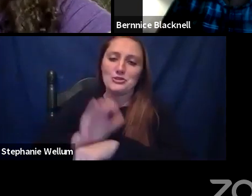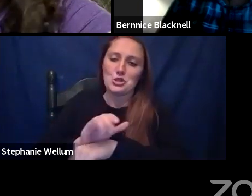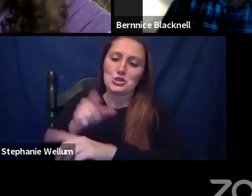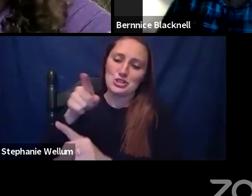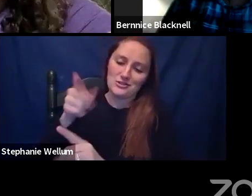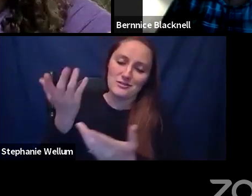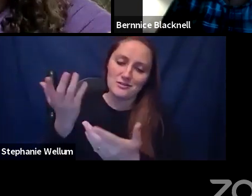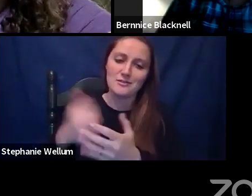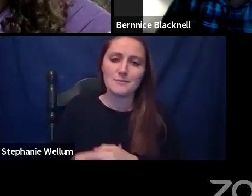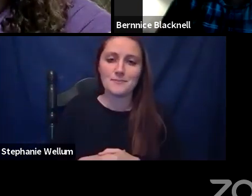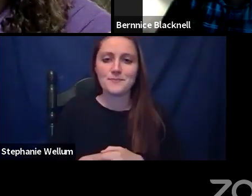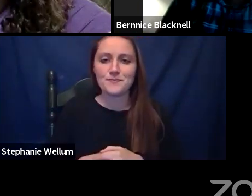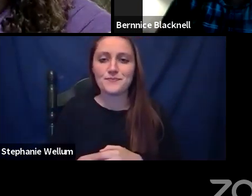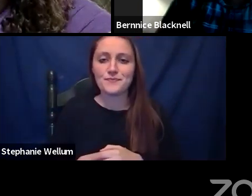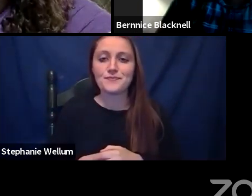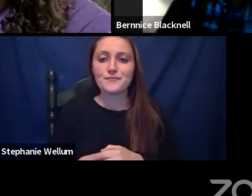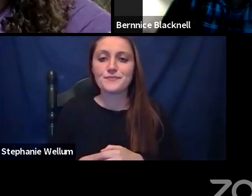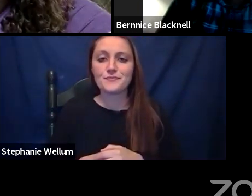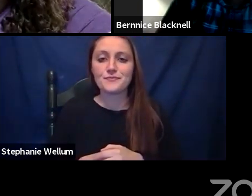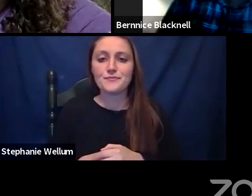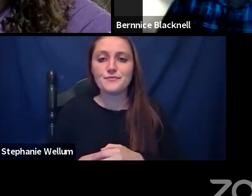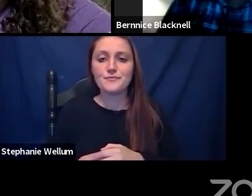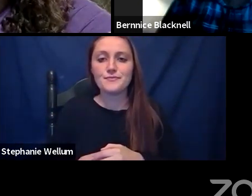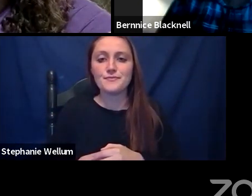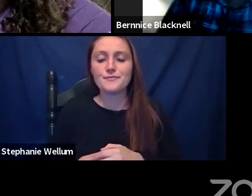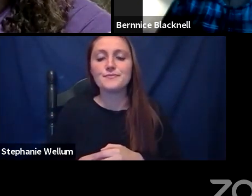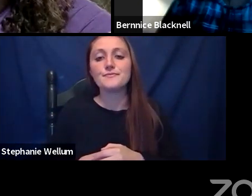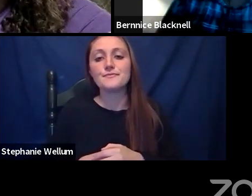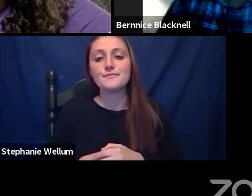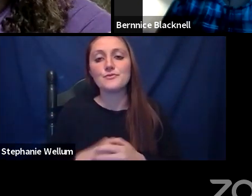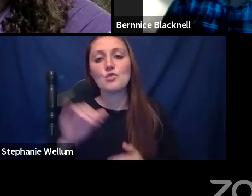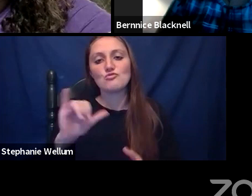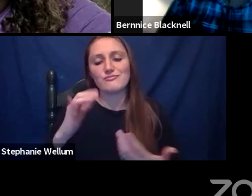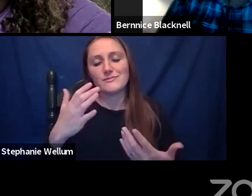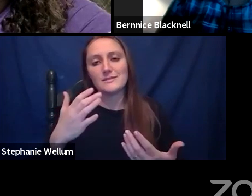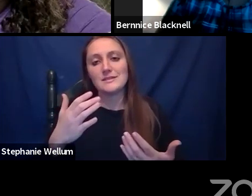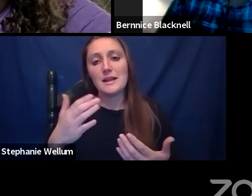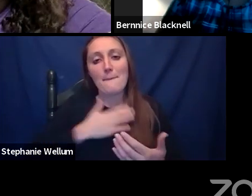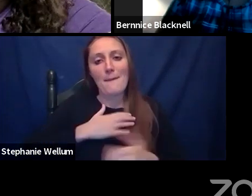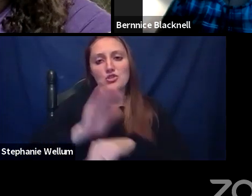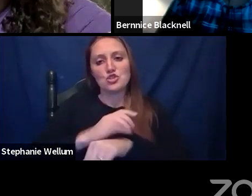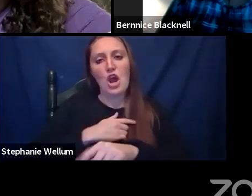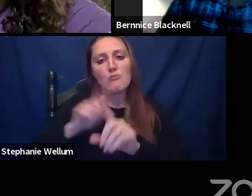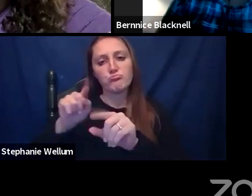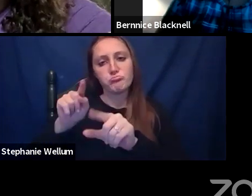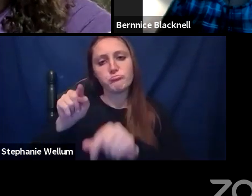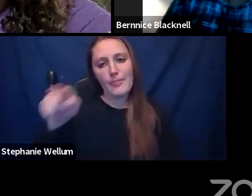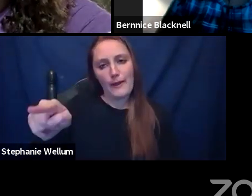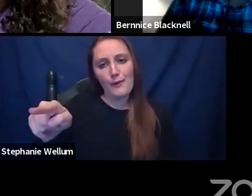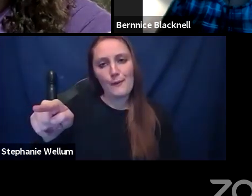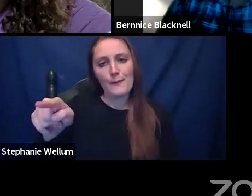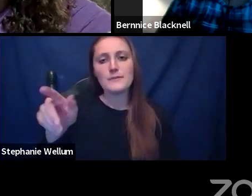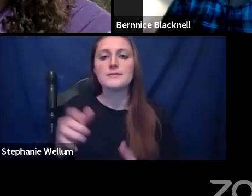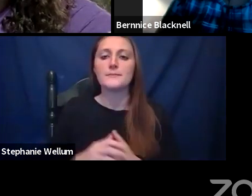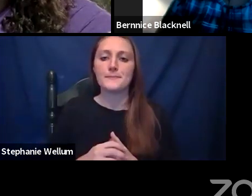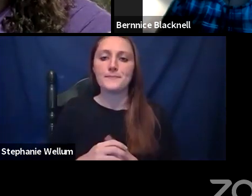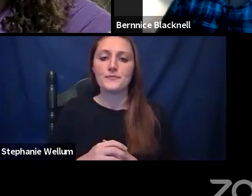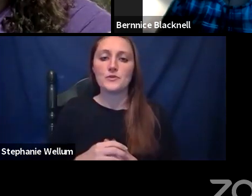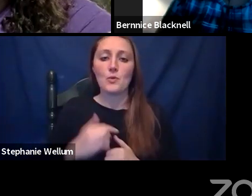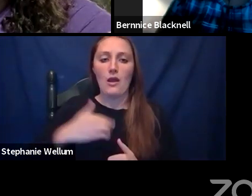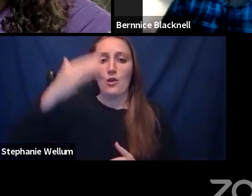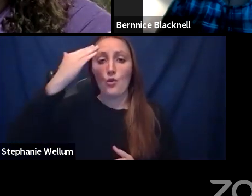And that's also, since it is my church, I do attend there. And so I know we